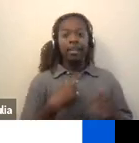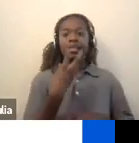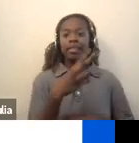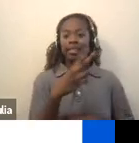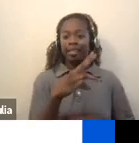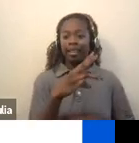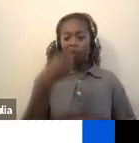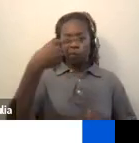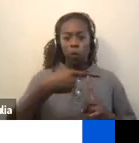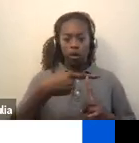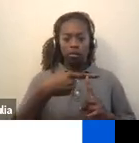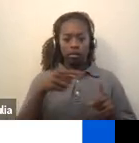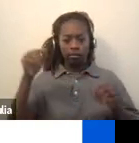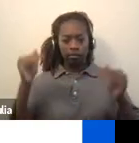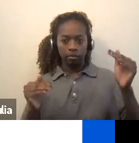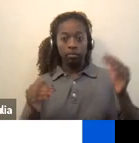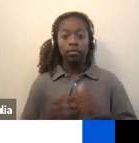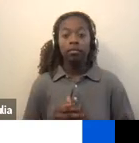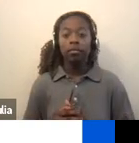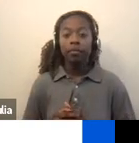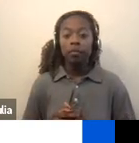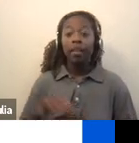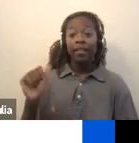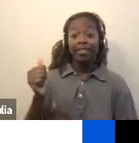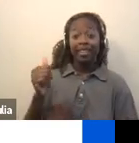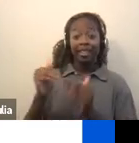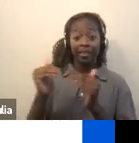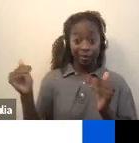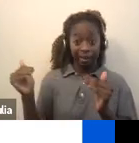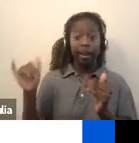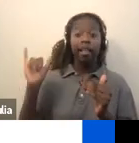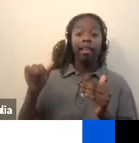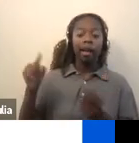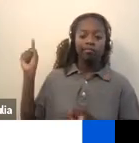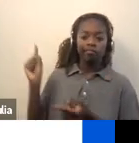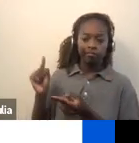for 10th grade students the math performance also declined from 2019